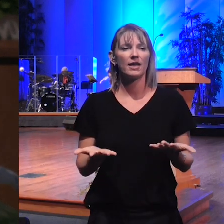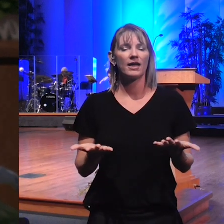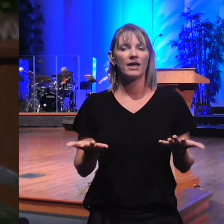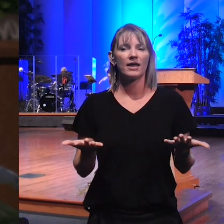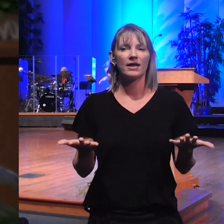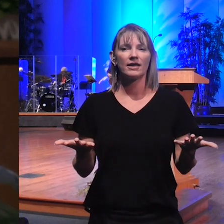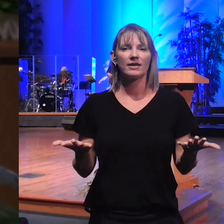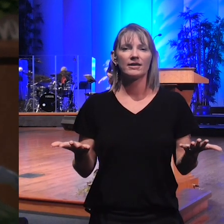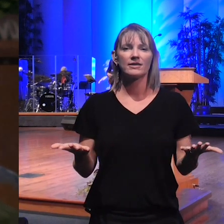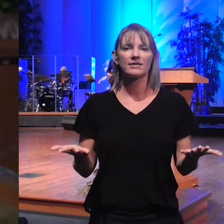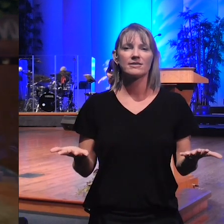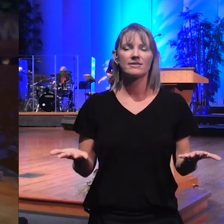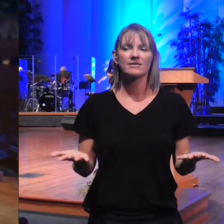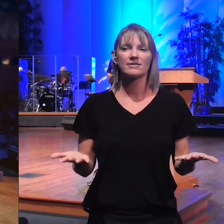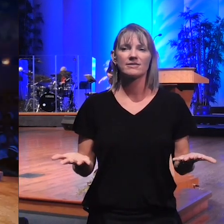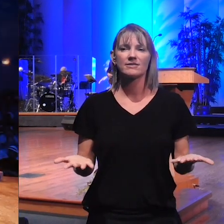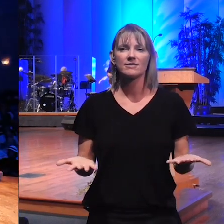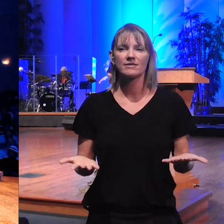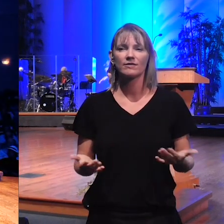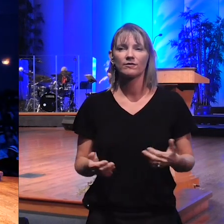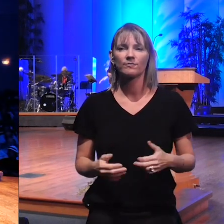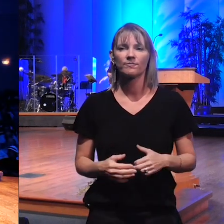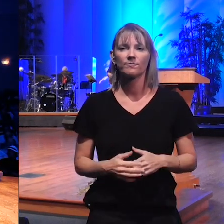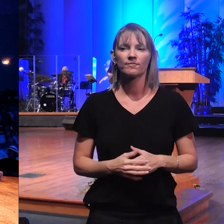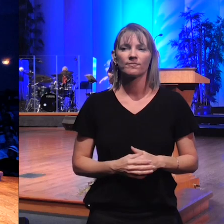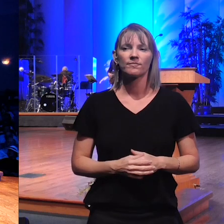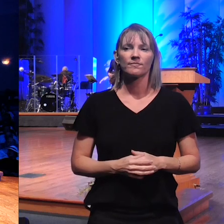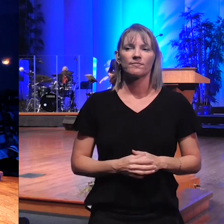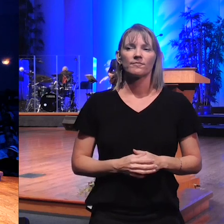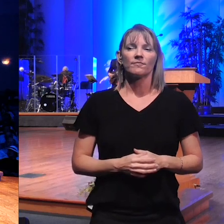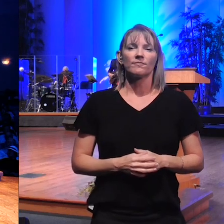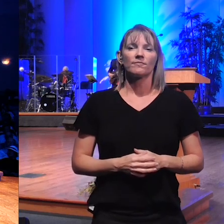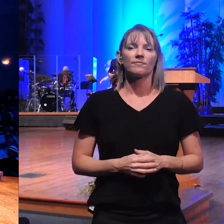This place,